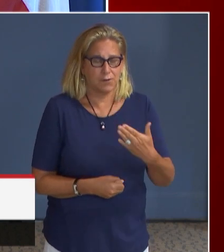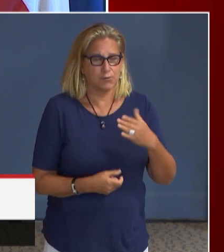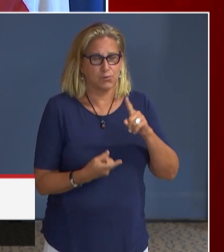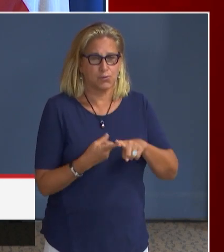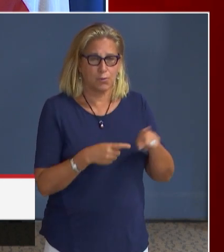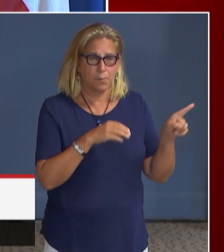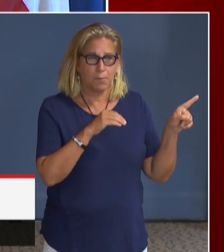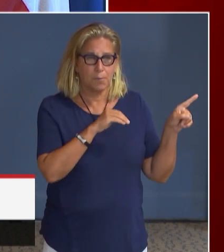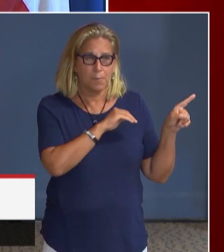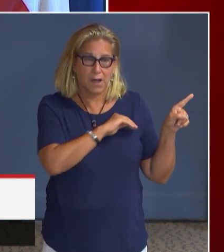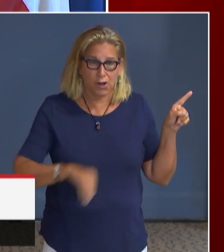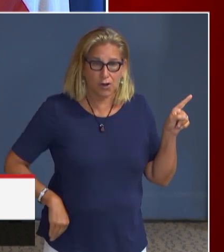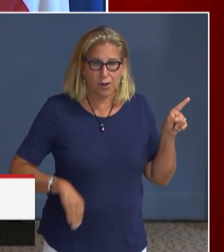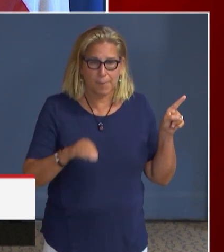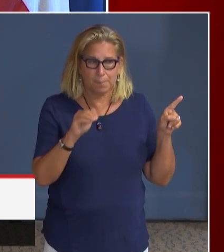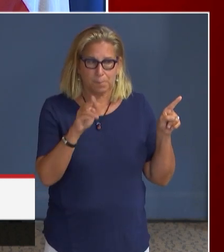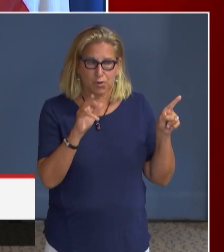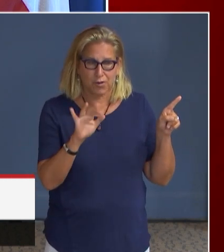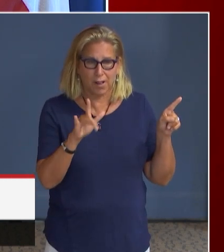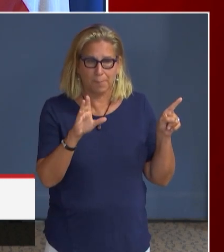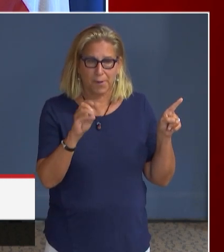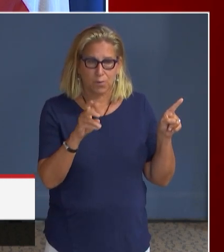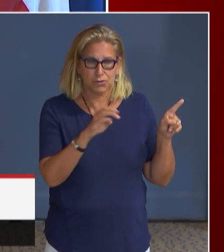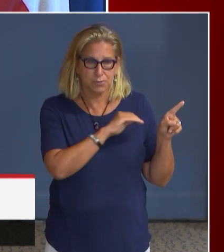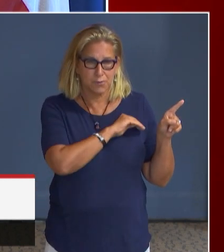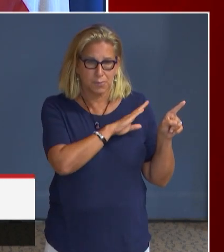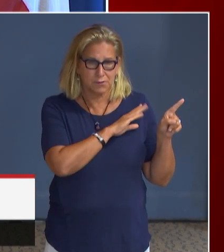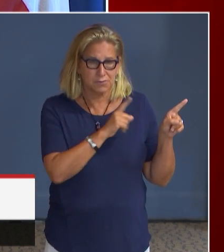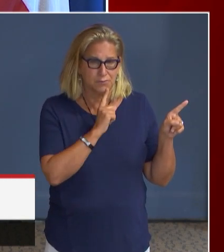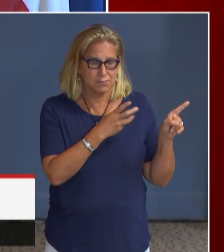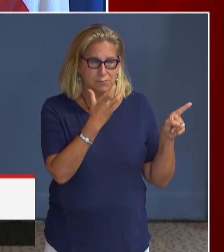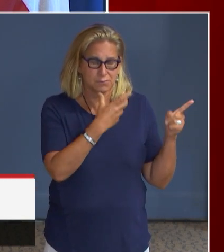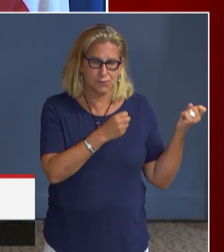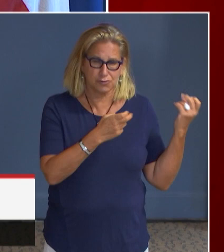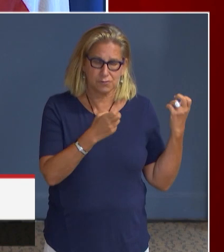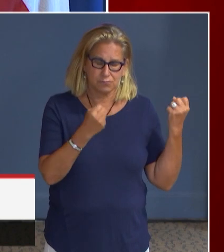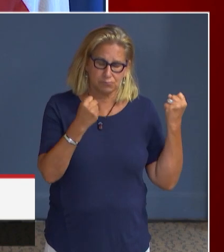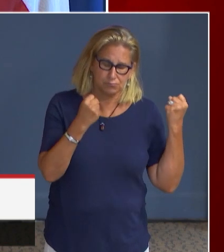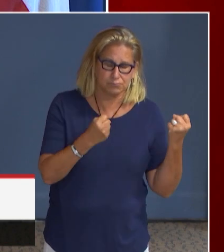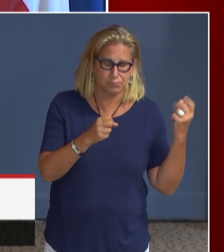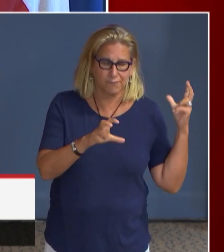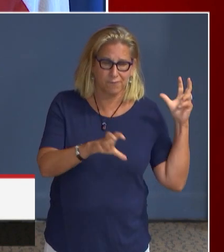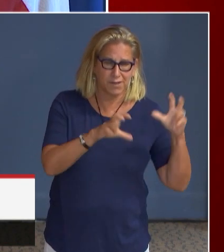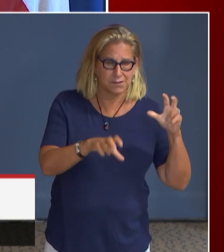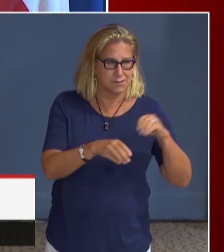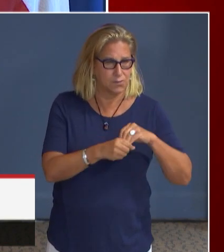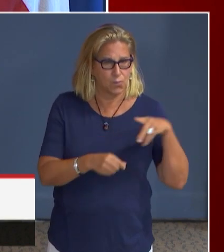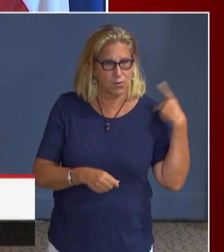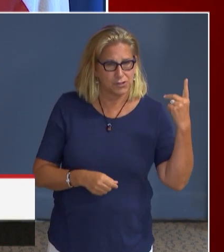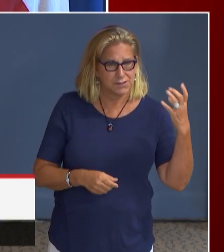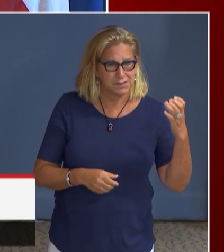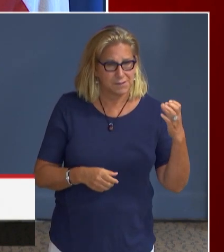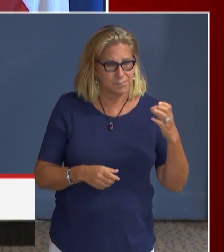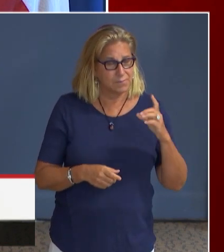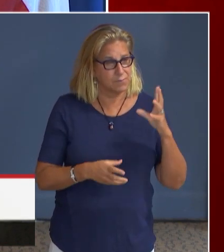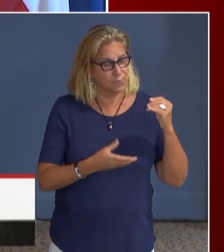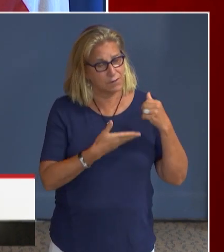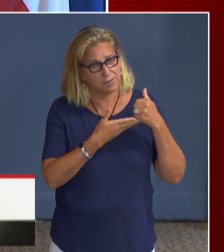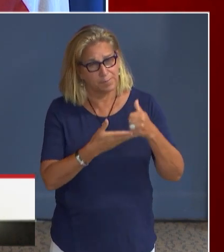an overall investment in district resident recruitment, for answering the